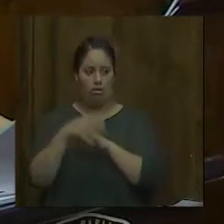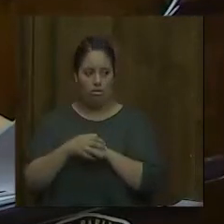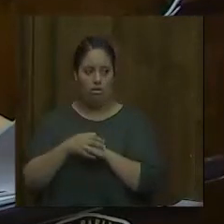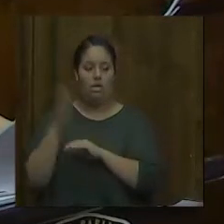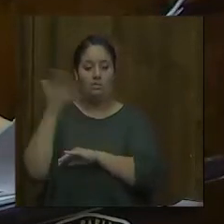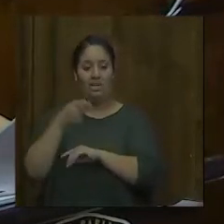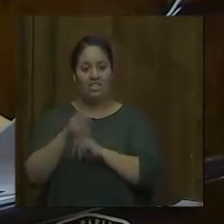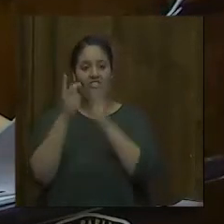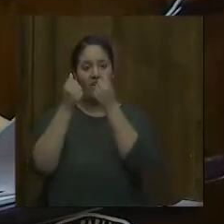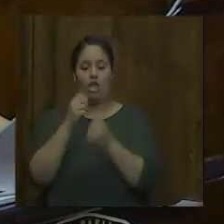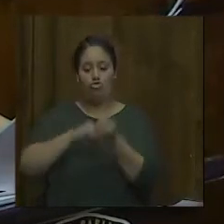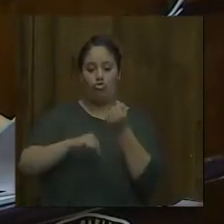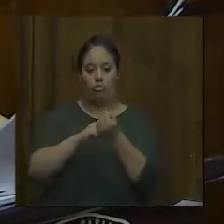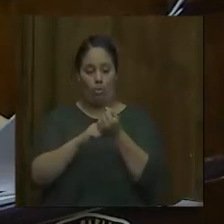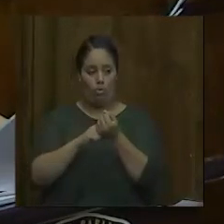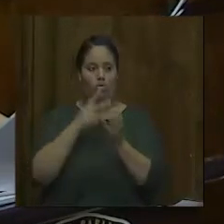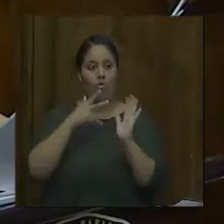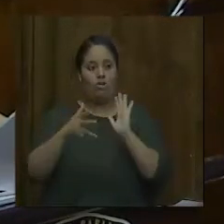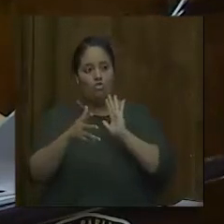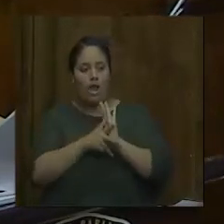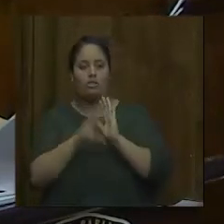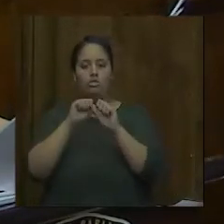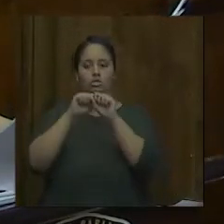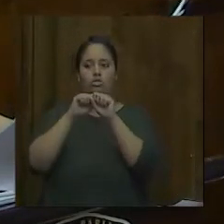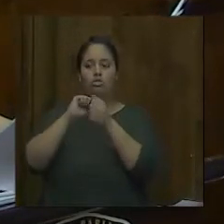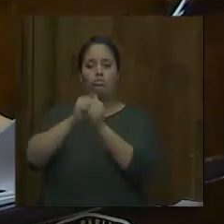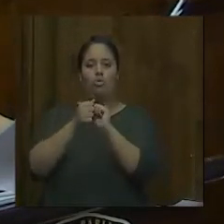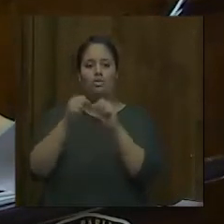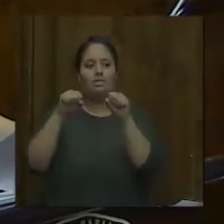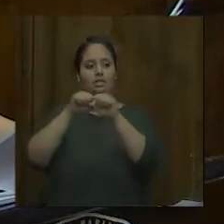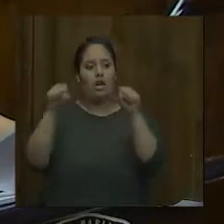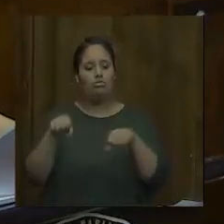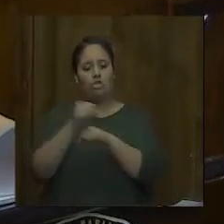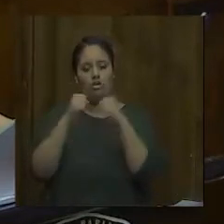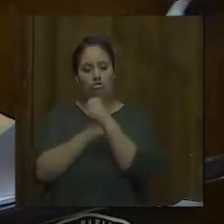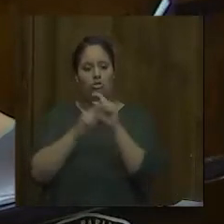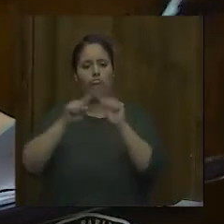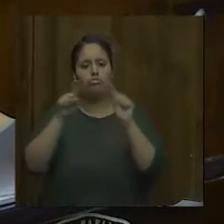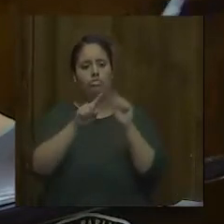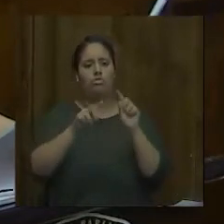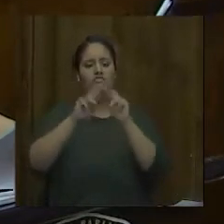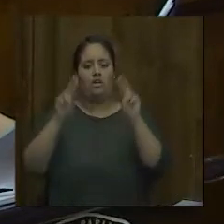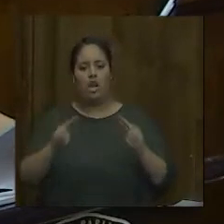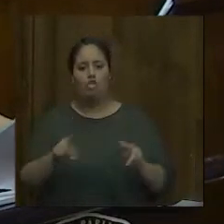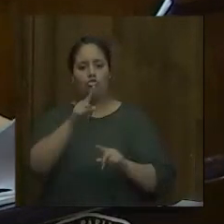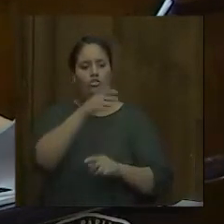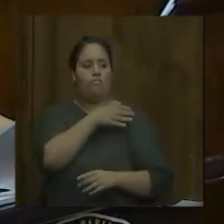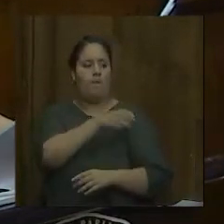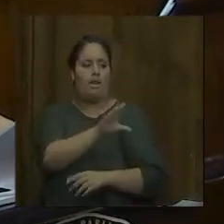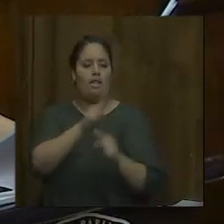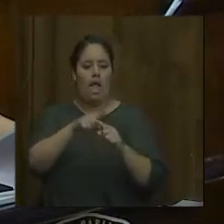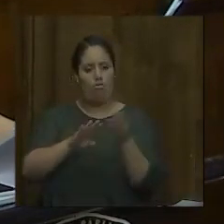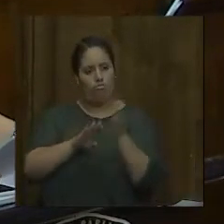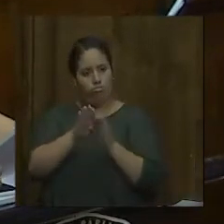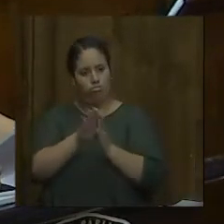this financial support to accredited sport structures enables the various federations and sport councils to fulfill their mandate by